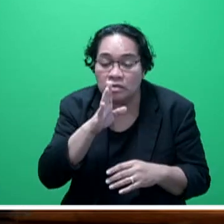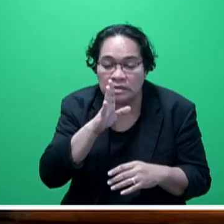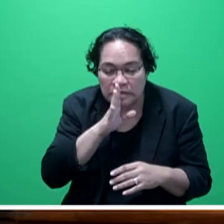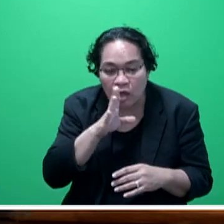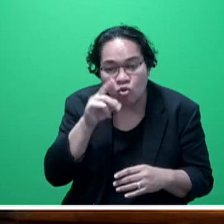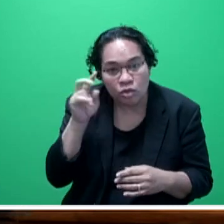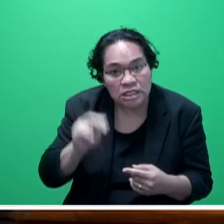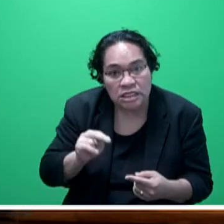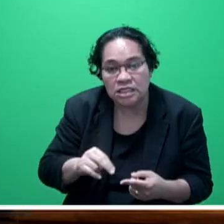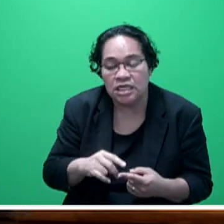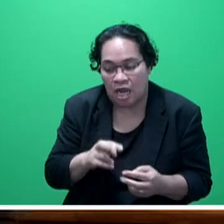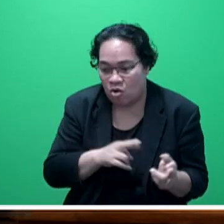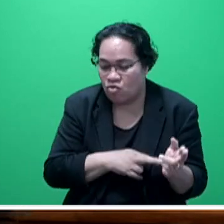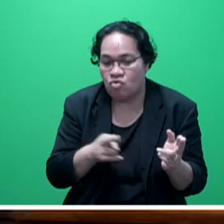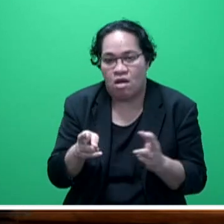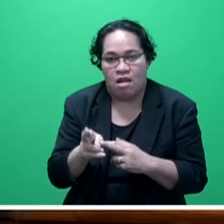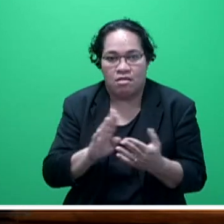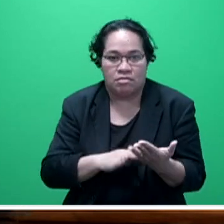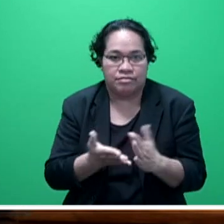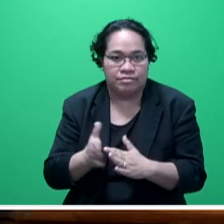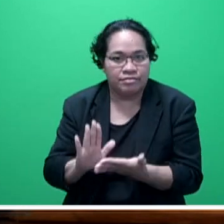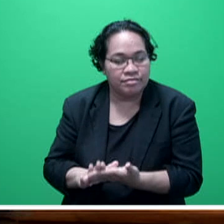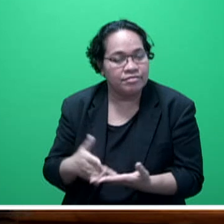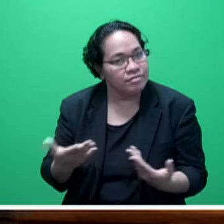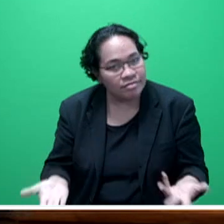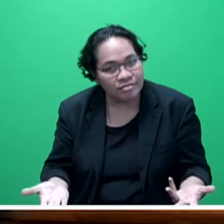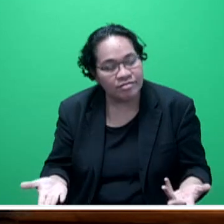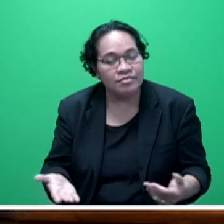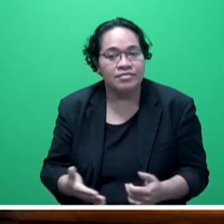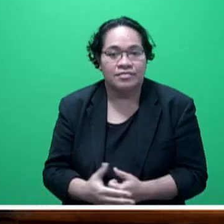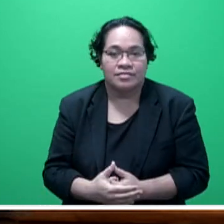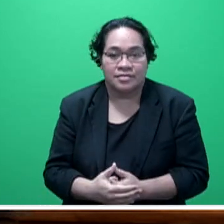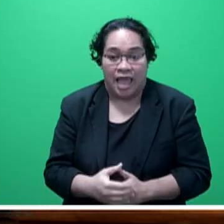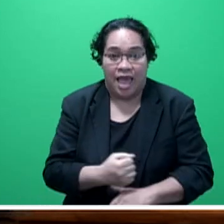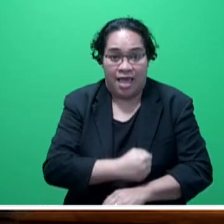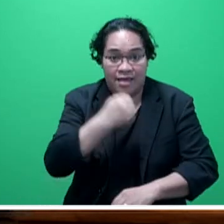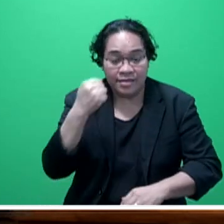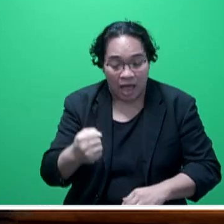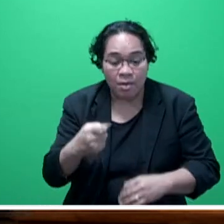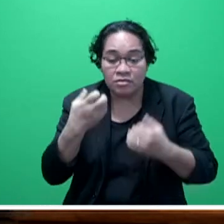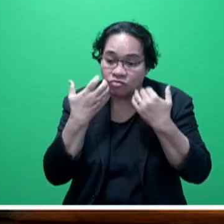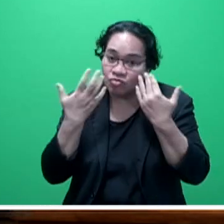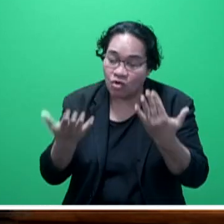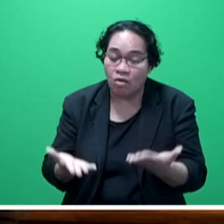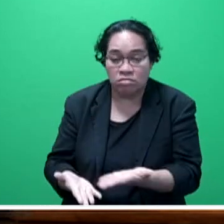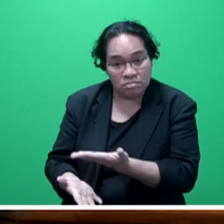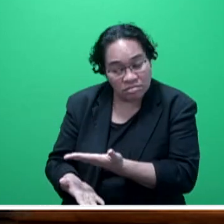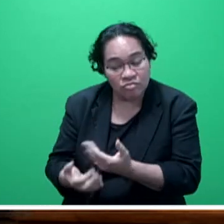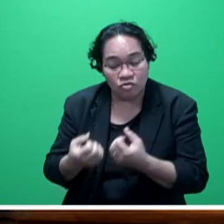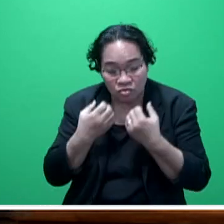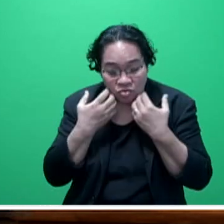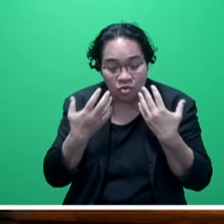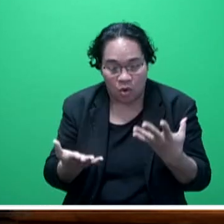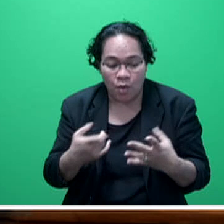needy in our rural communities. Mr. Speaker, sir, government has demonstrated